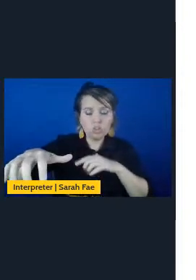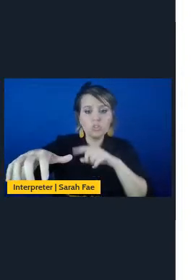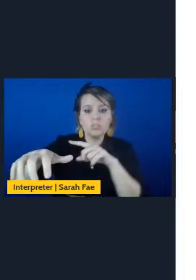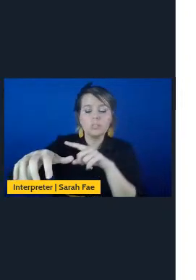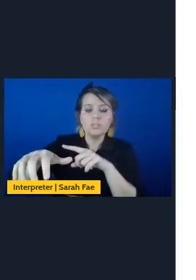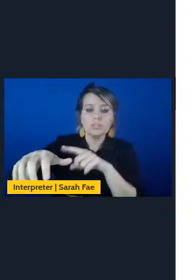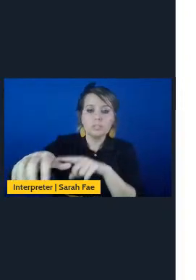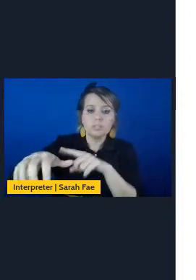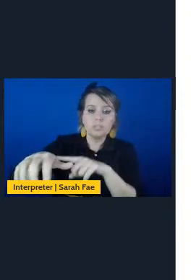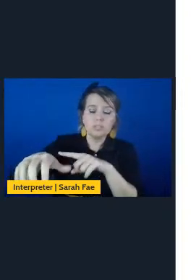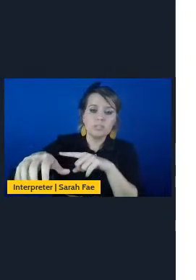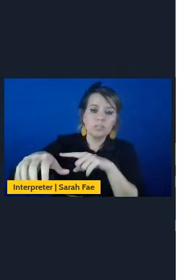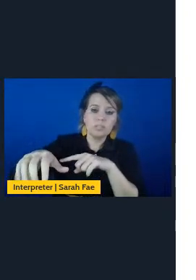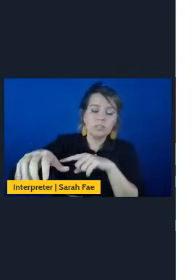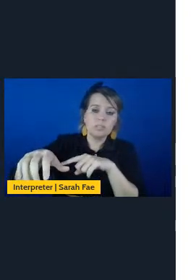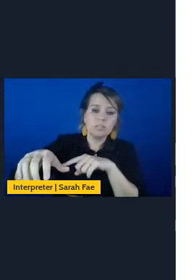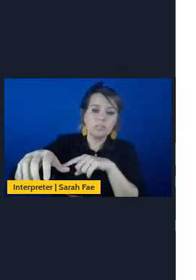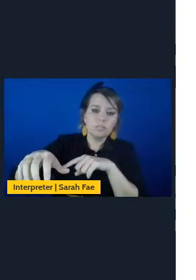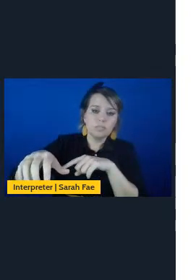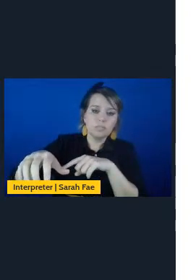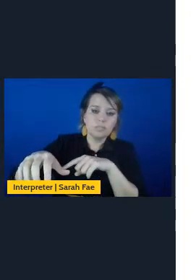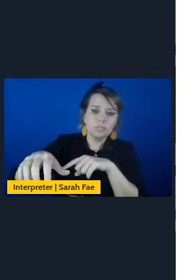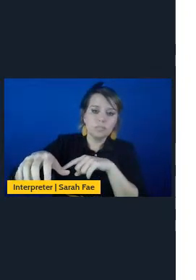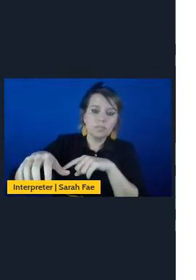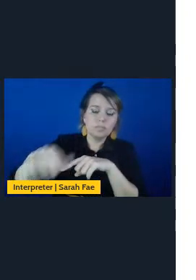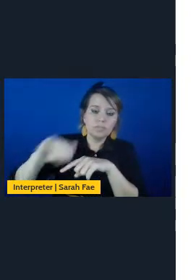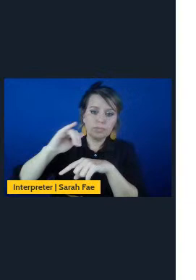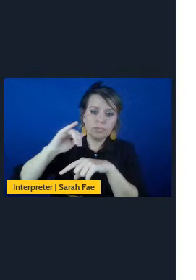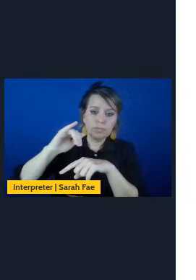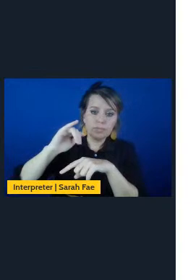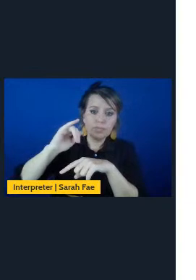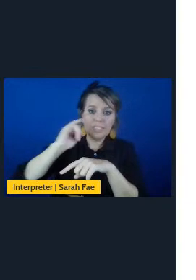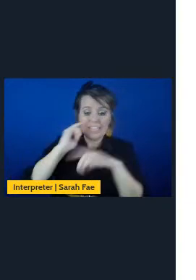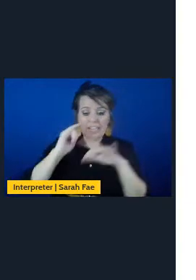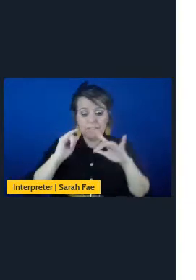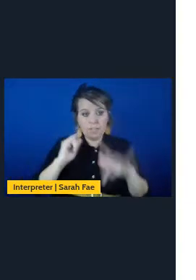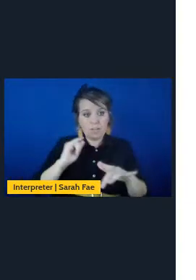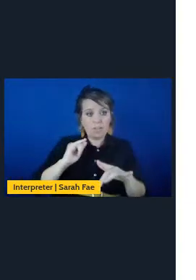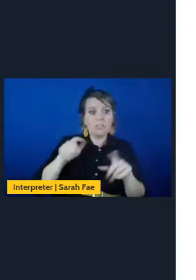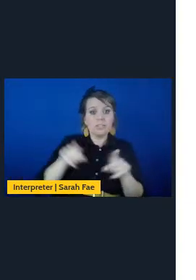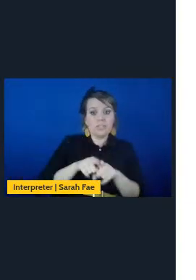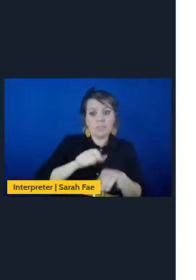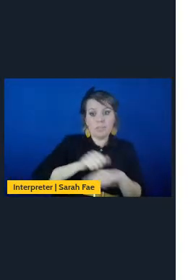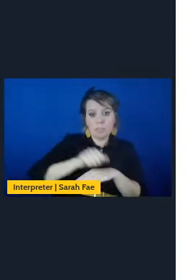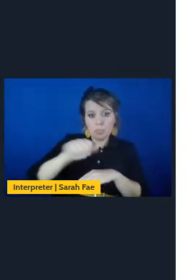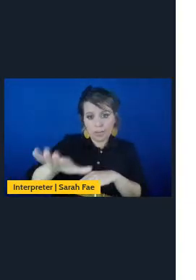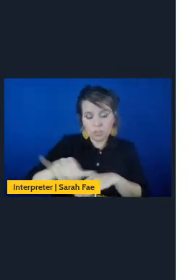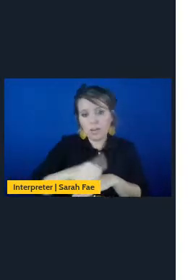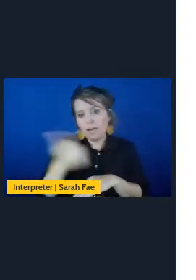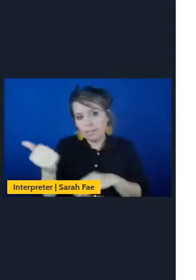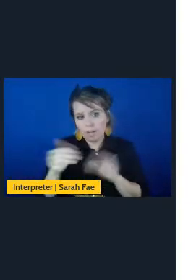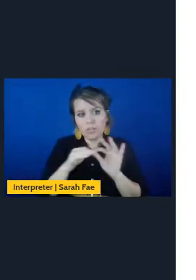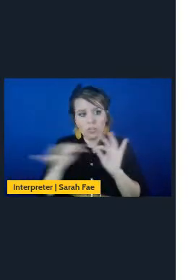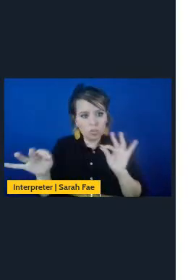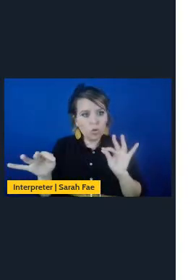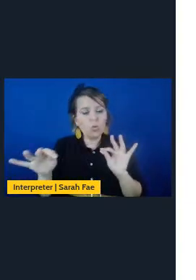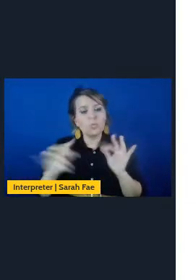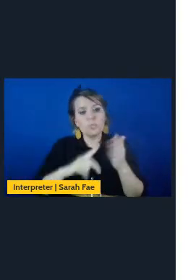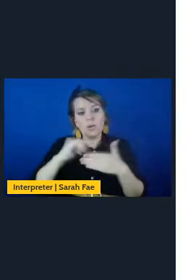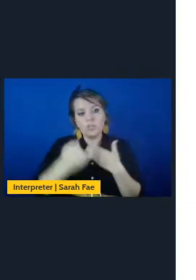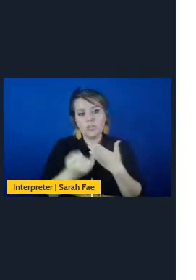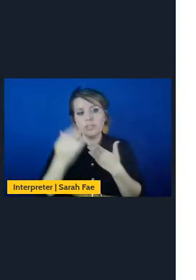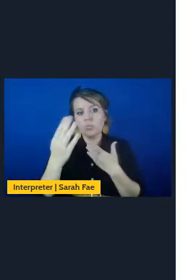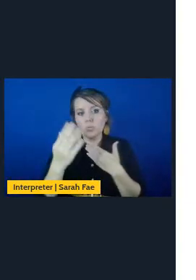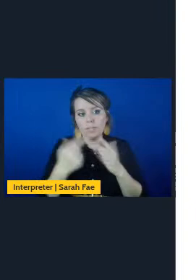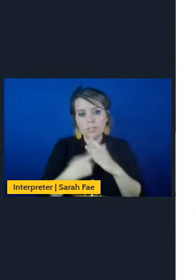the deployment. If you quickly after push another commit to the same branch, another code build project will start, but it